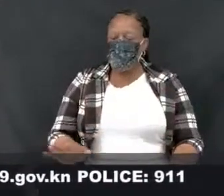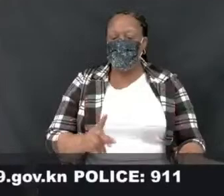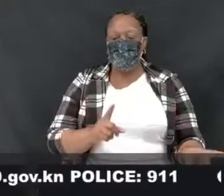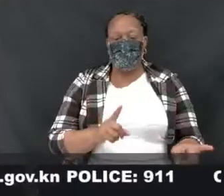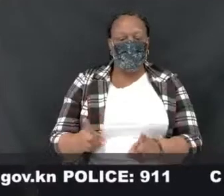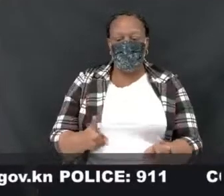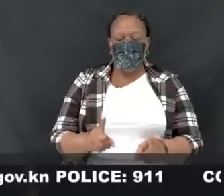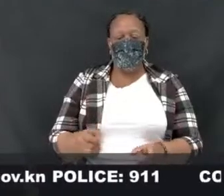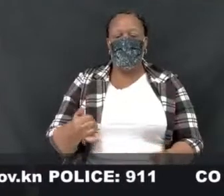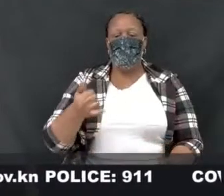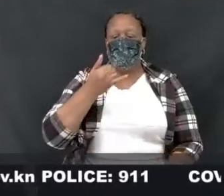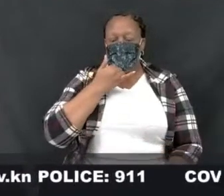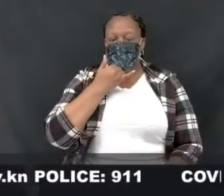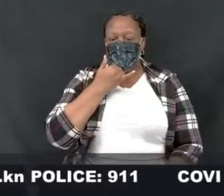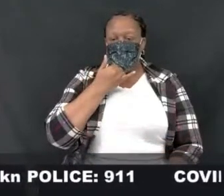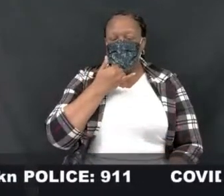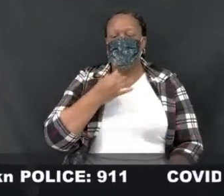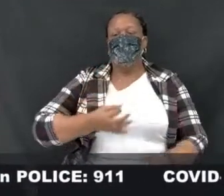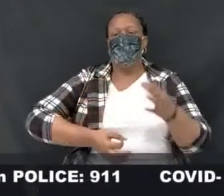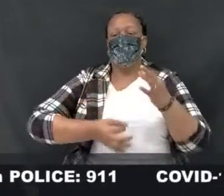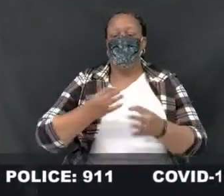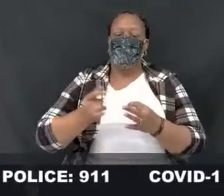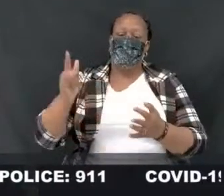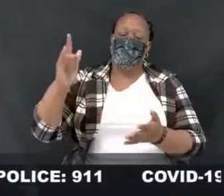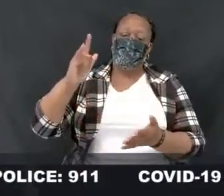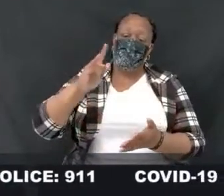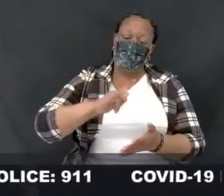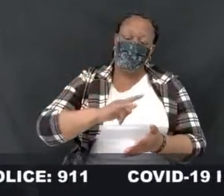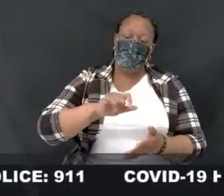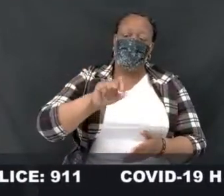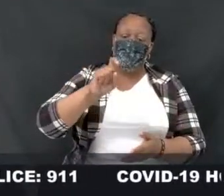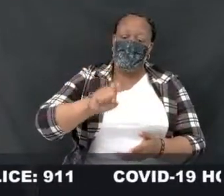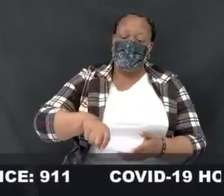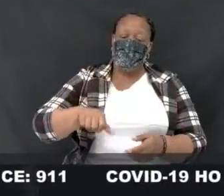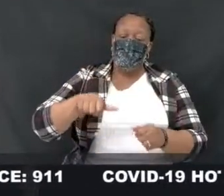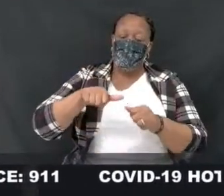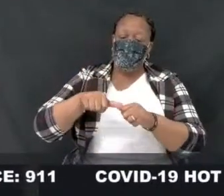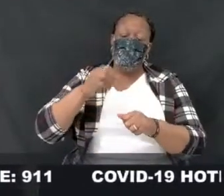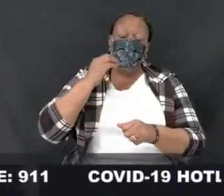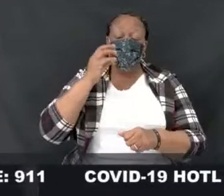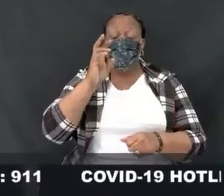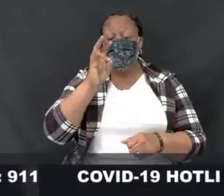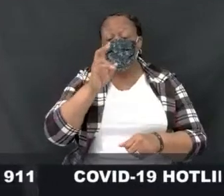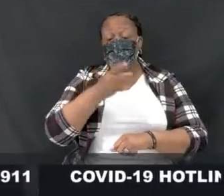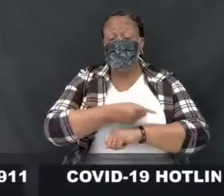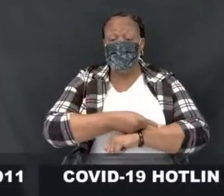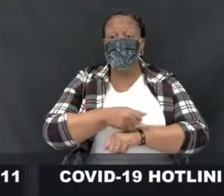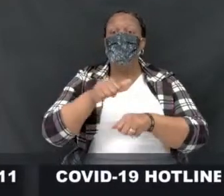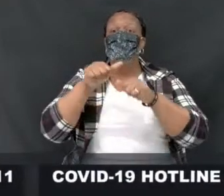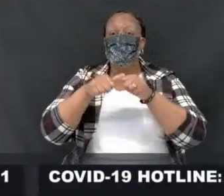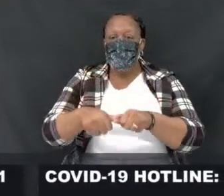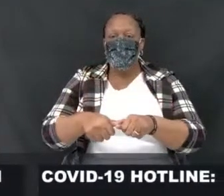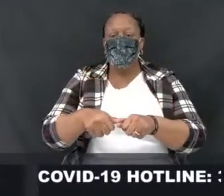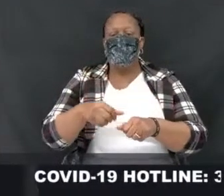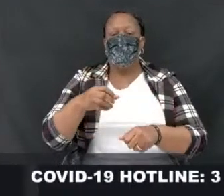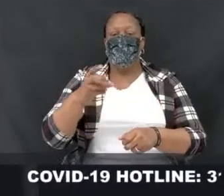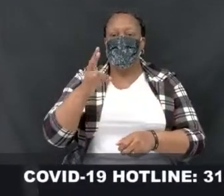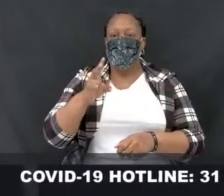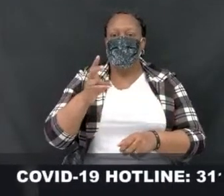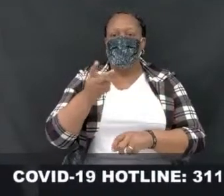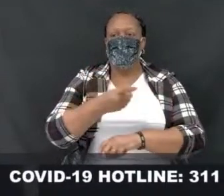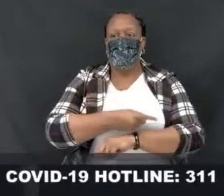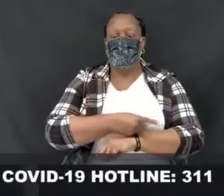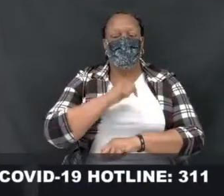particular restrictions. We cite as a particular burden on you, the unvaccinated inbound